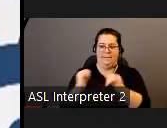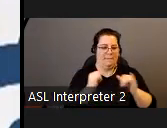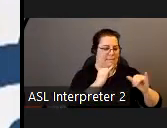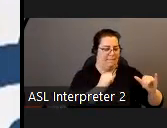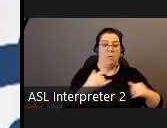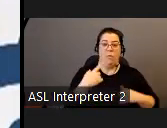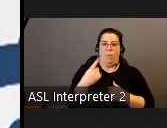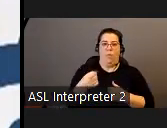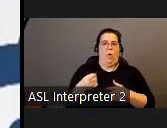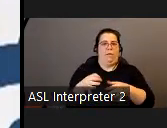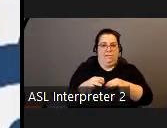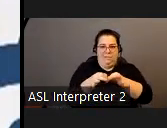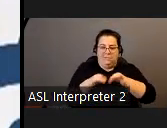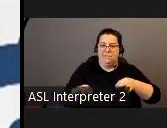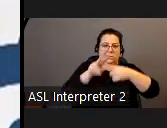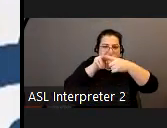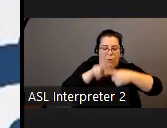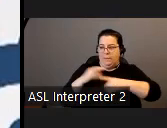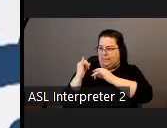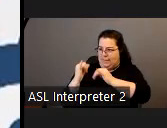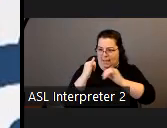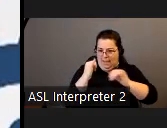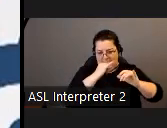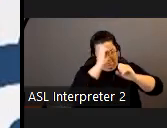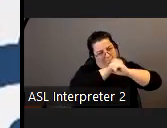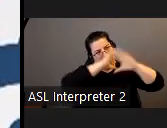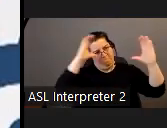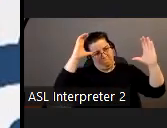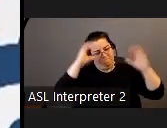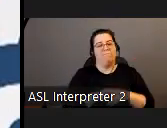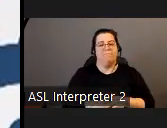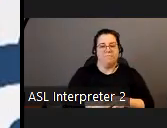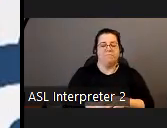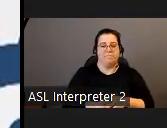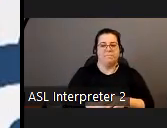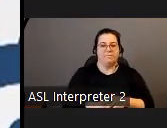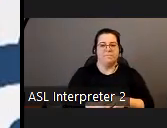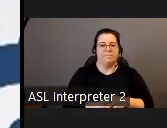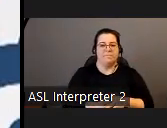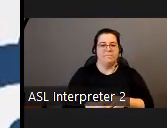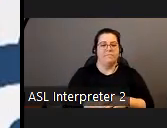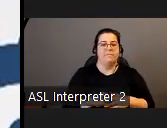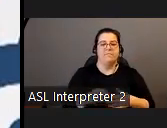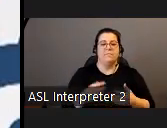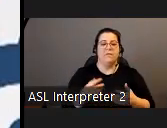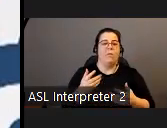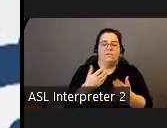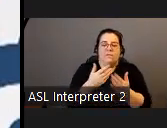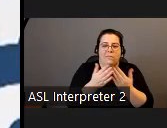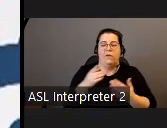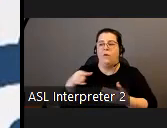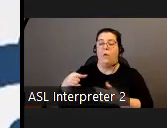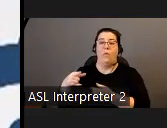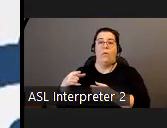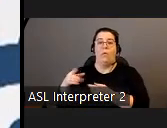well-versed in the relationship between a person's unique social location, the trauma that they've